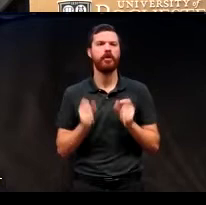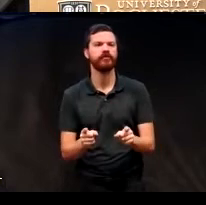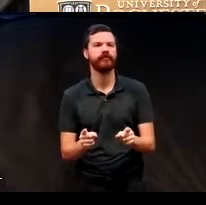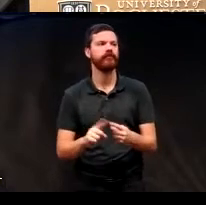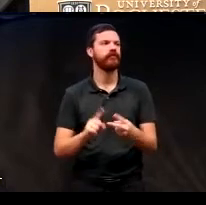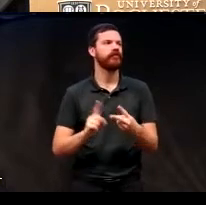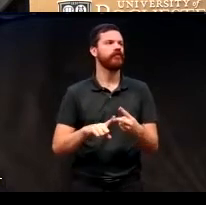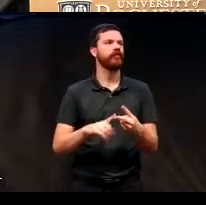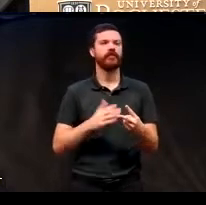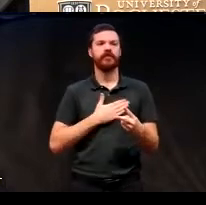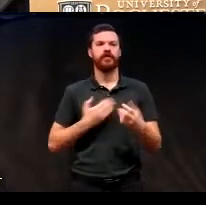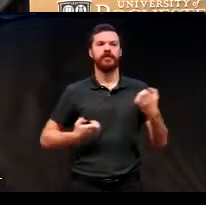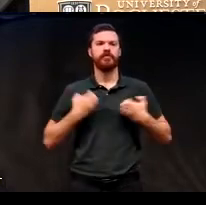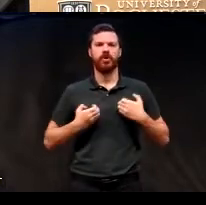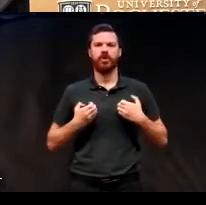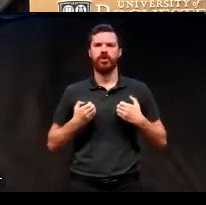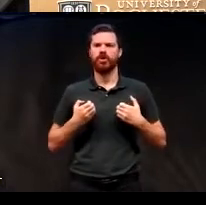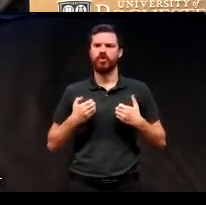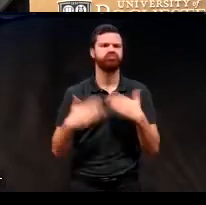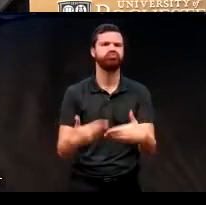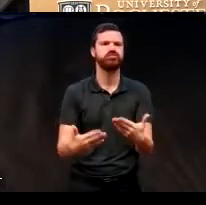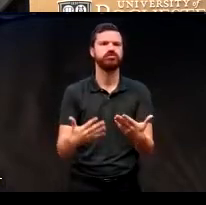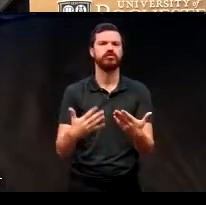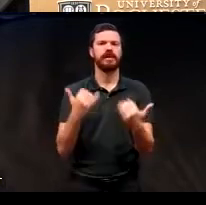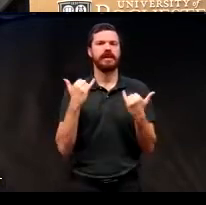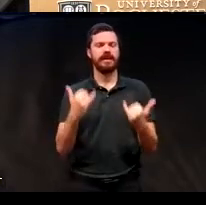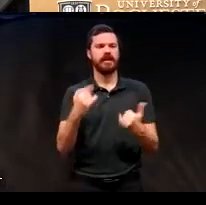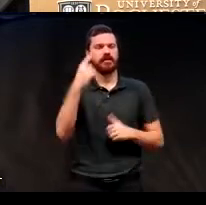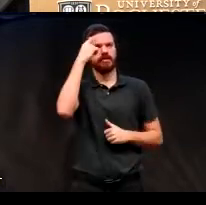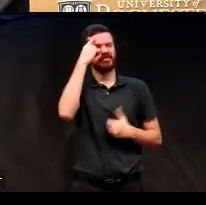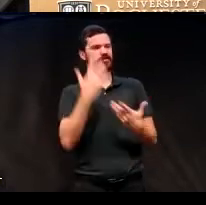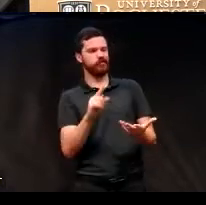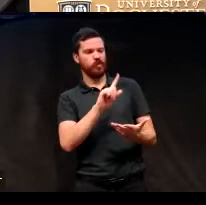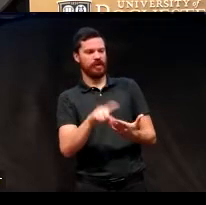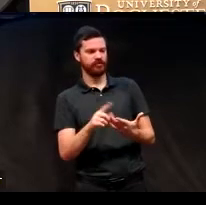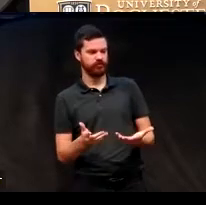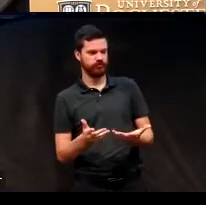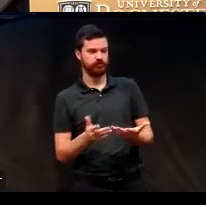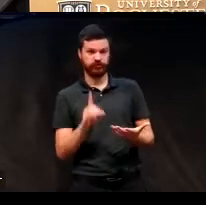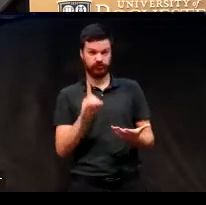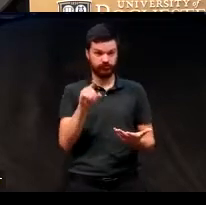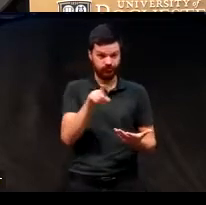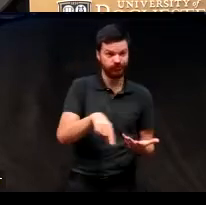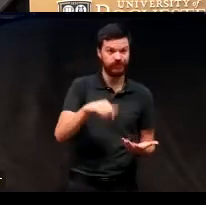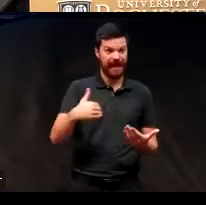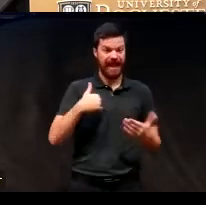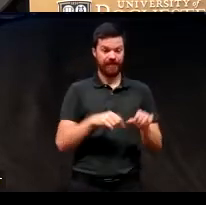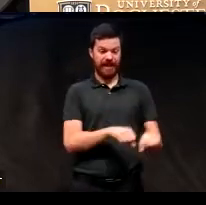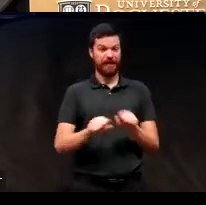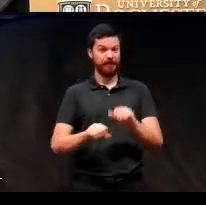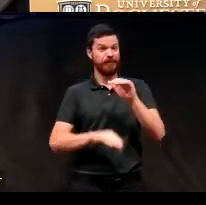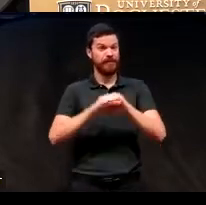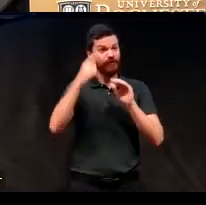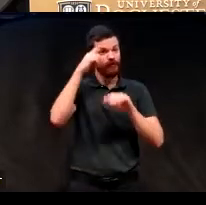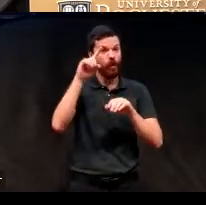difficulty controlling their emotions. And so it really begs the question of do they have the capacity for